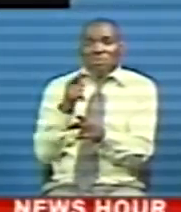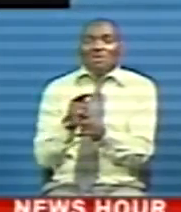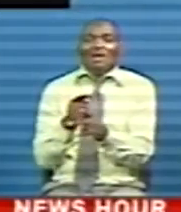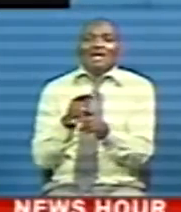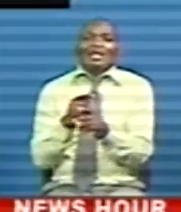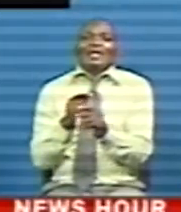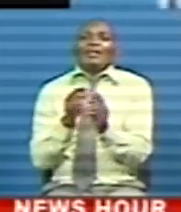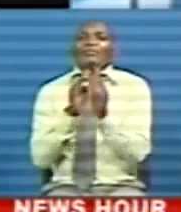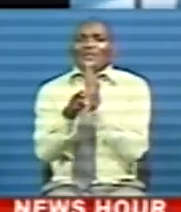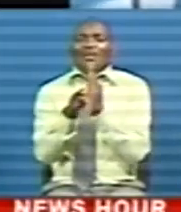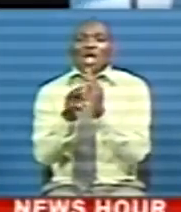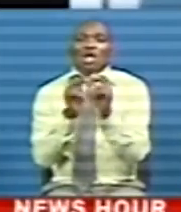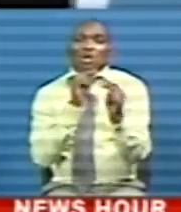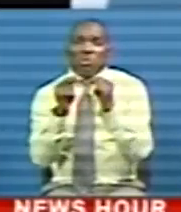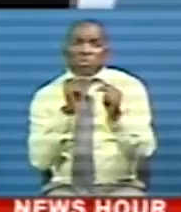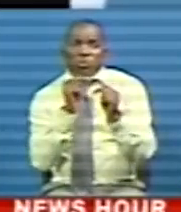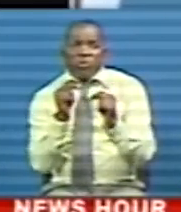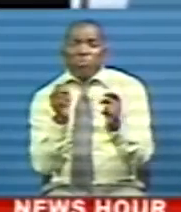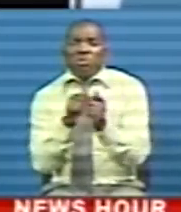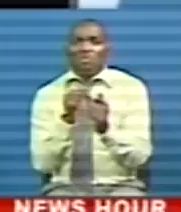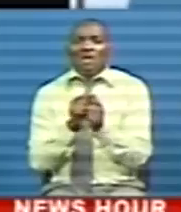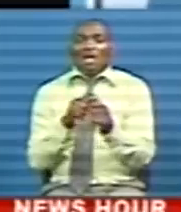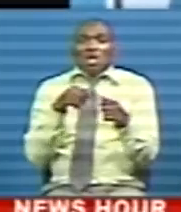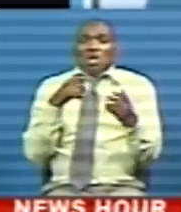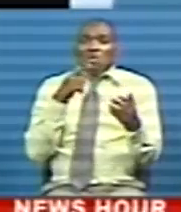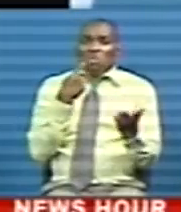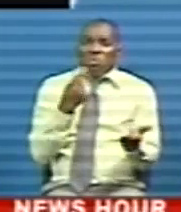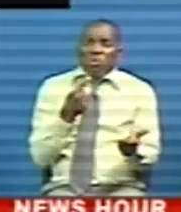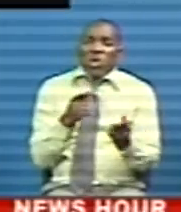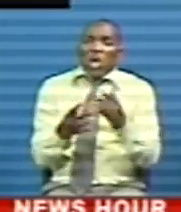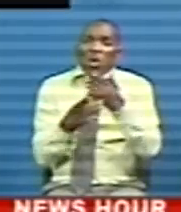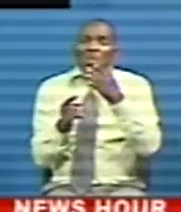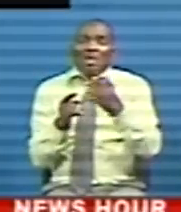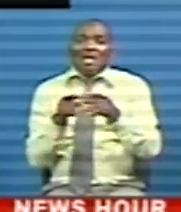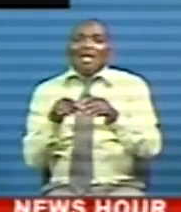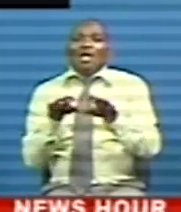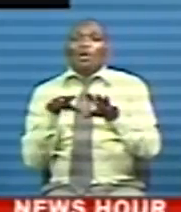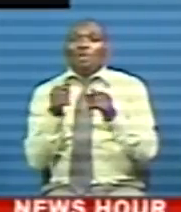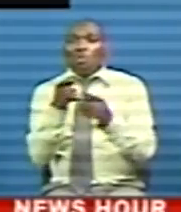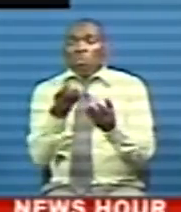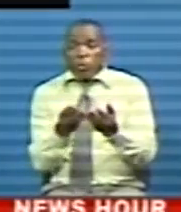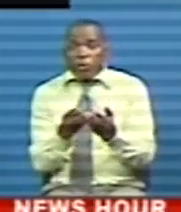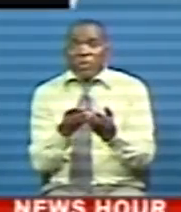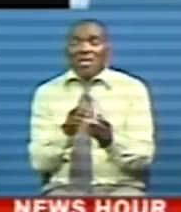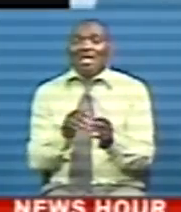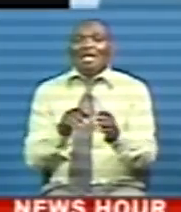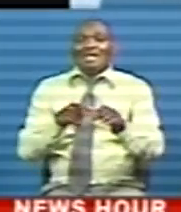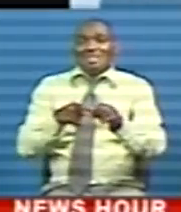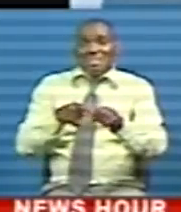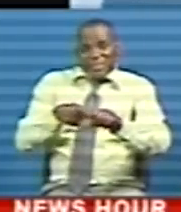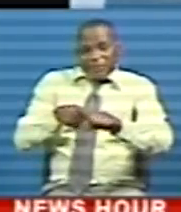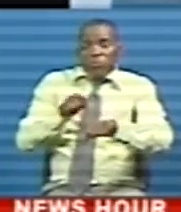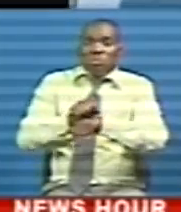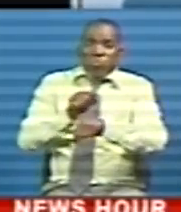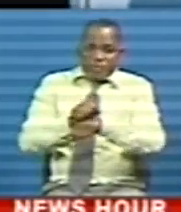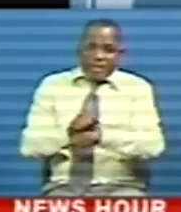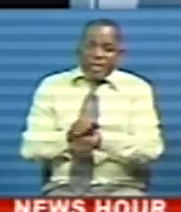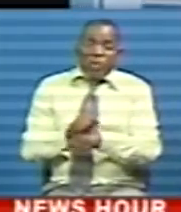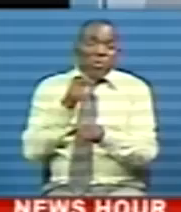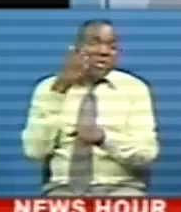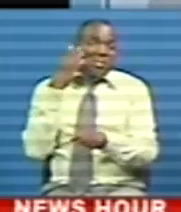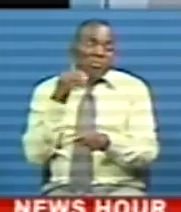direct negotiations with a potential oil exploration company which has expertise